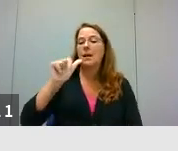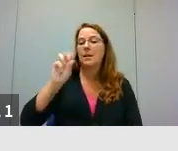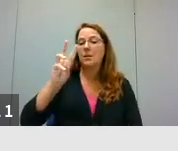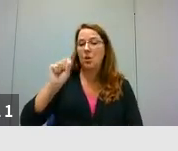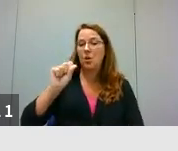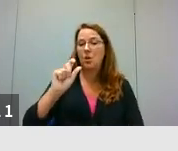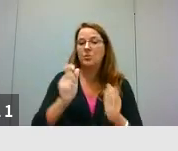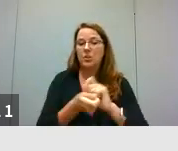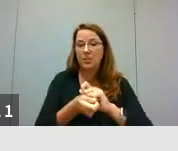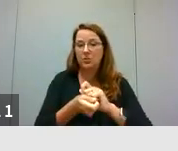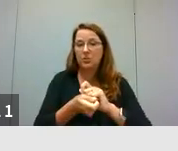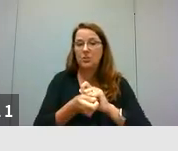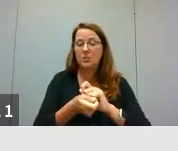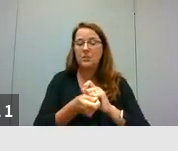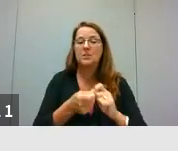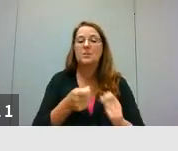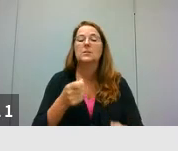changes,